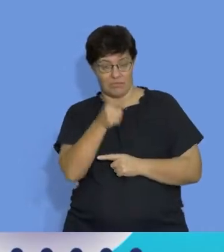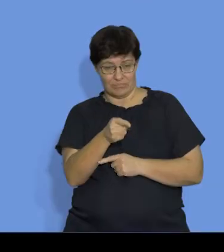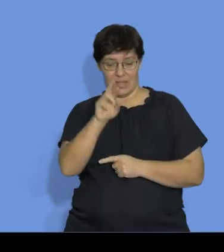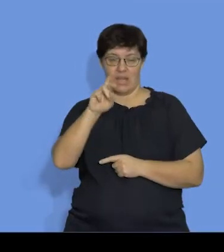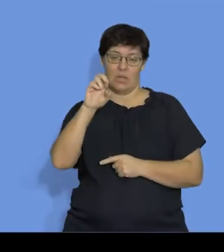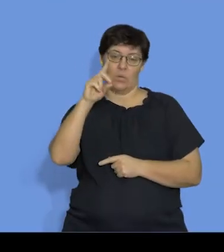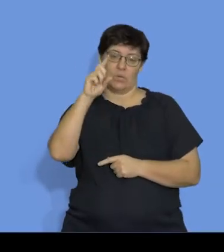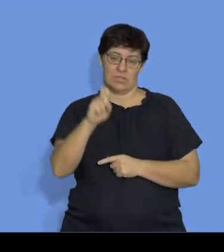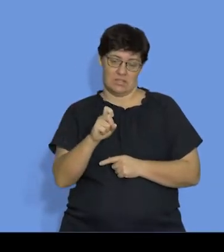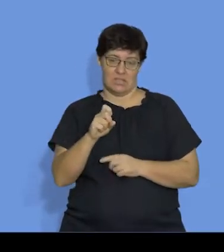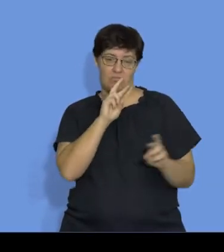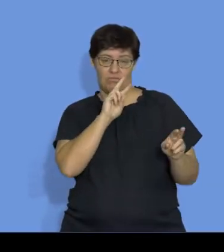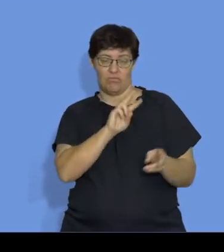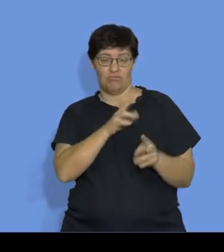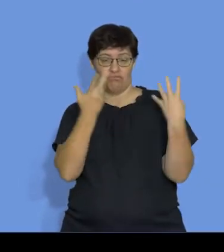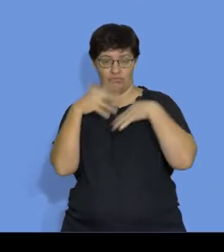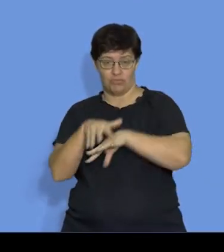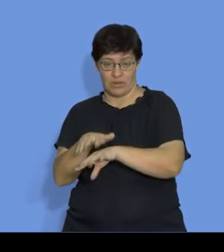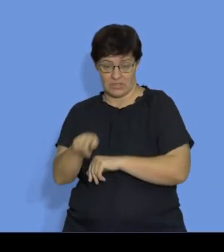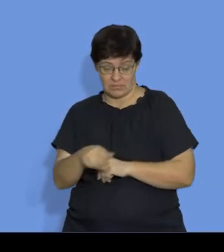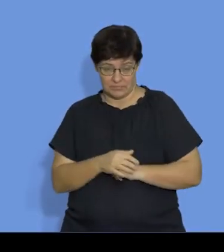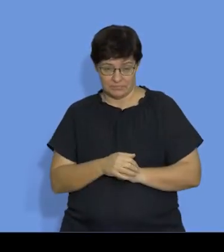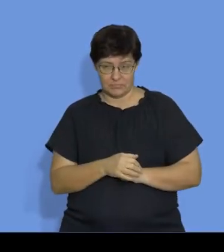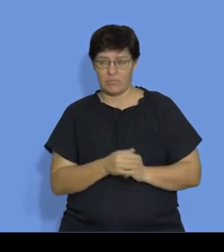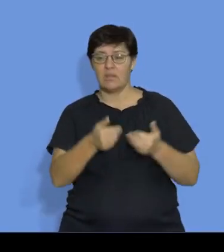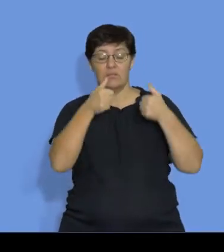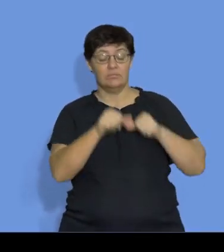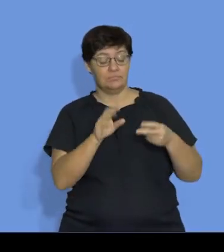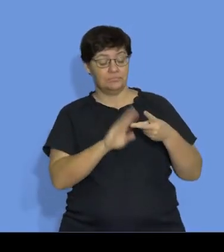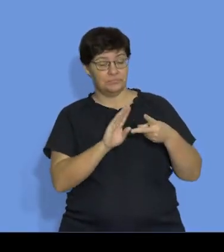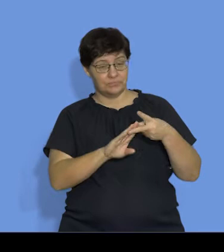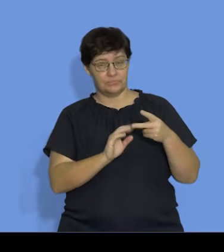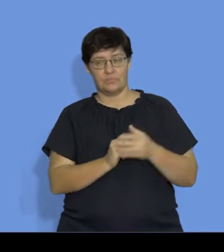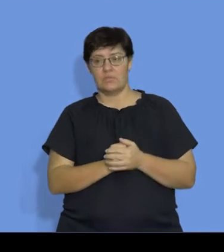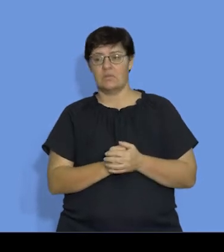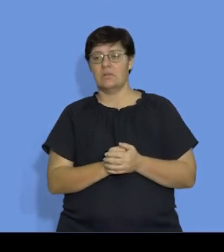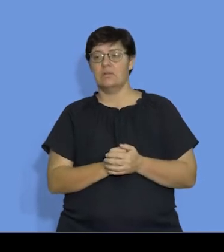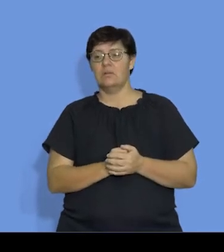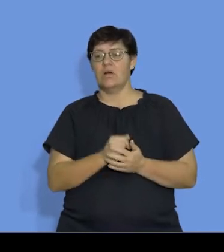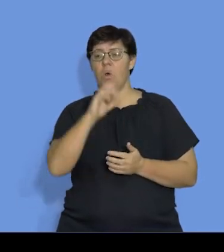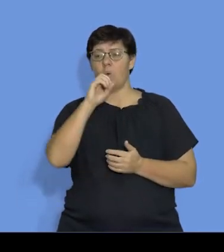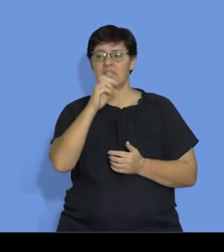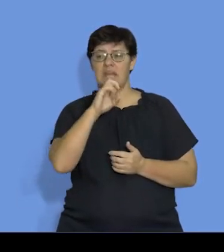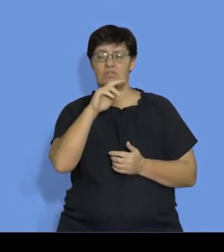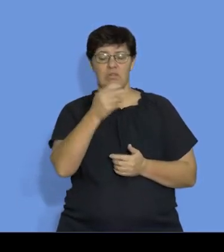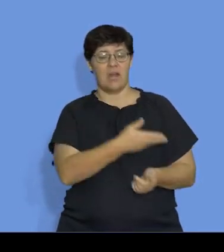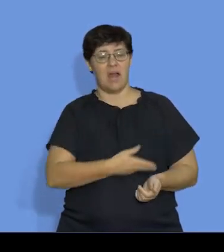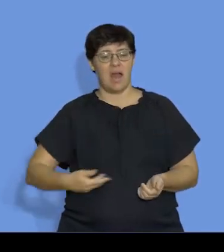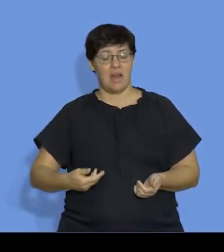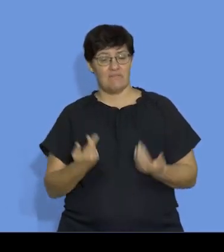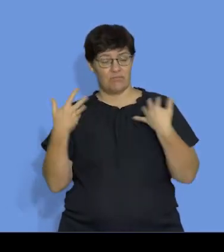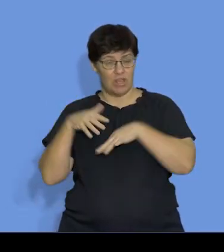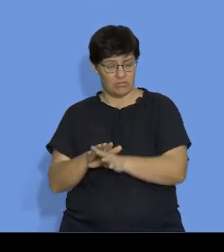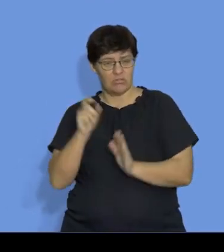Right. Okay. Now the follow-up question says, write down the oxidation half reaction. So oxidation